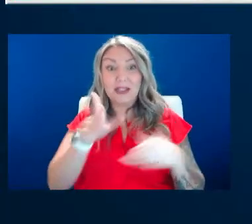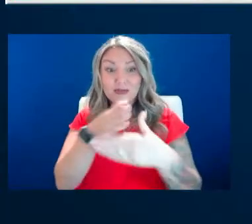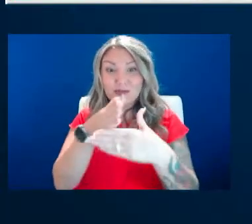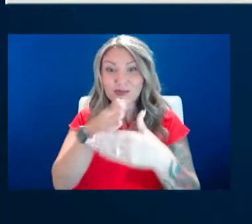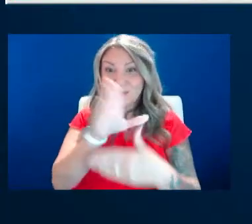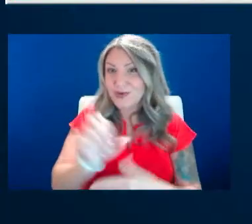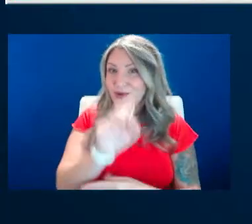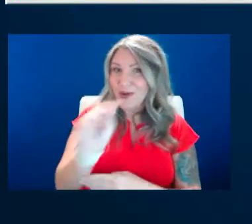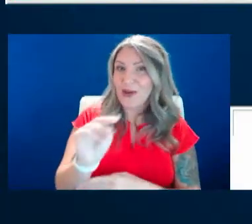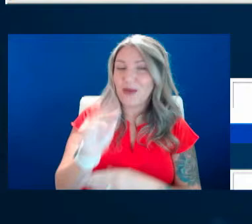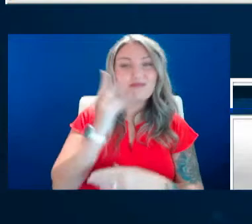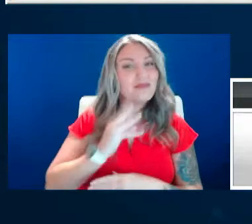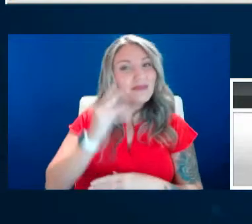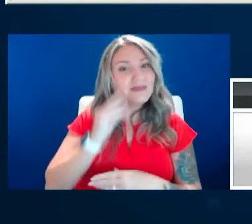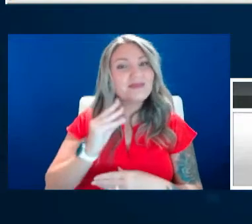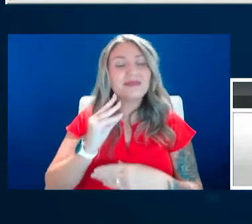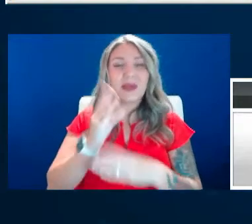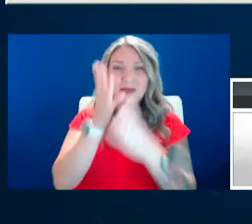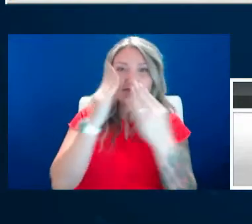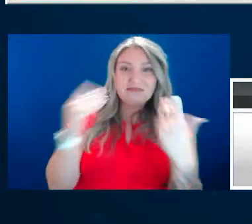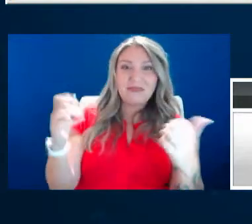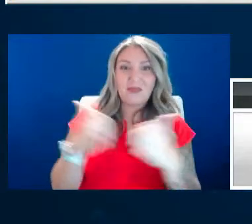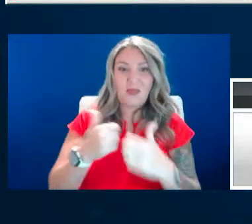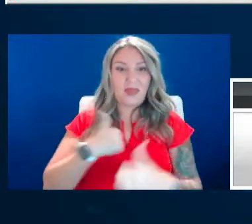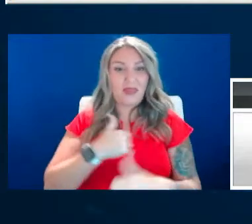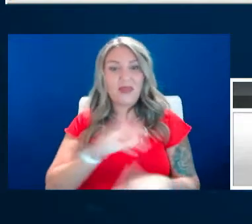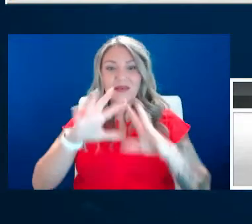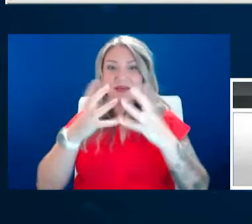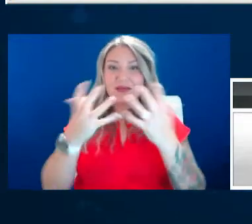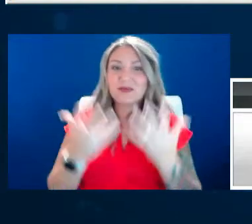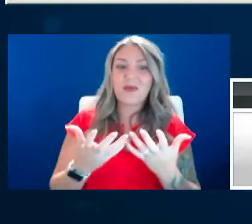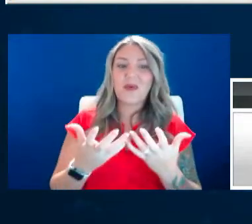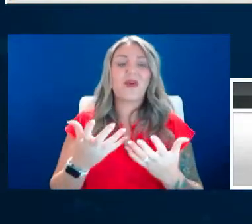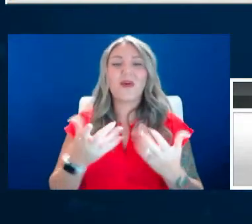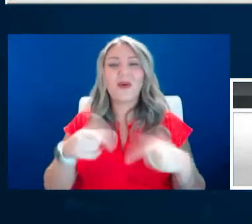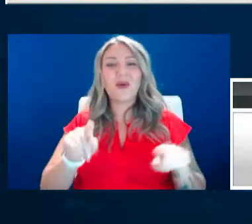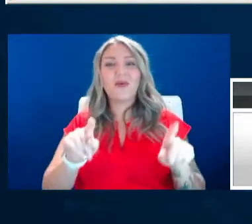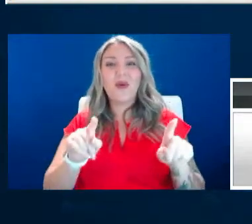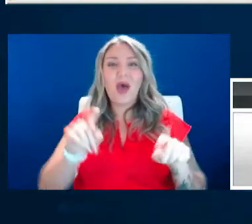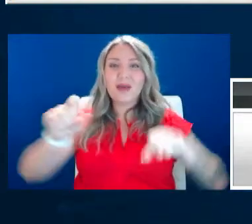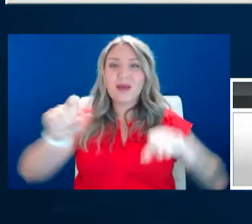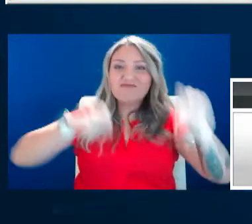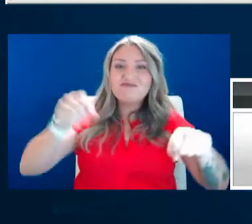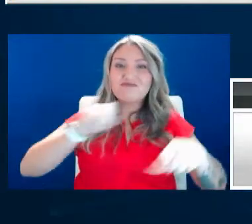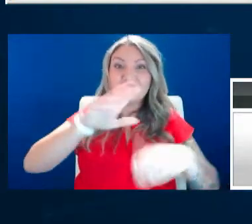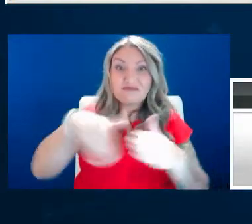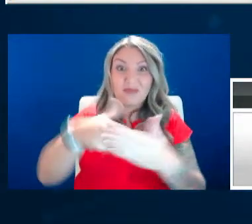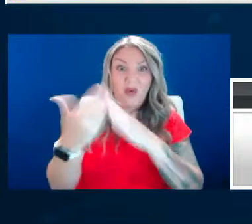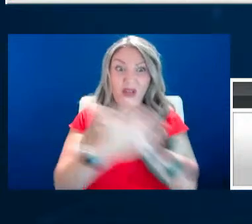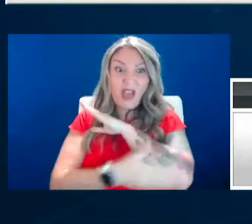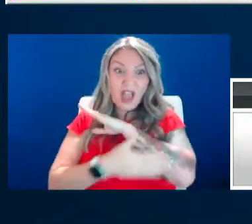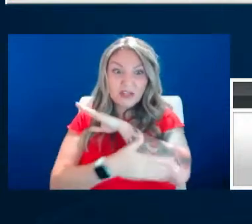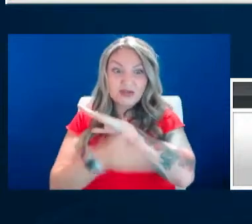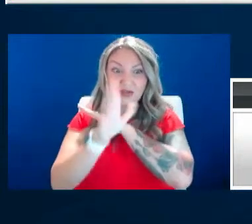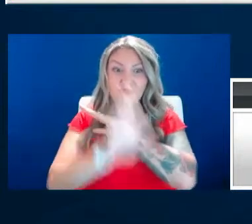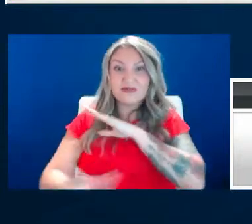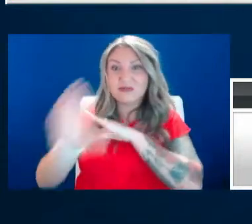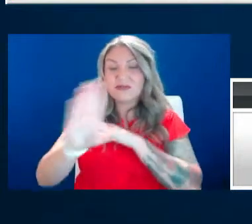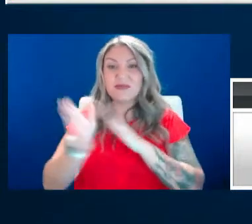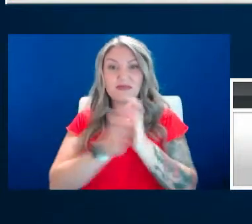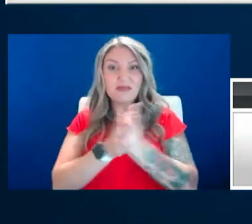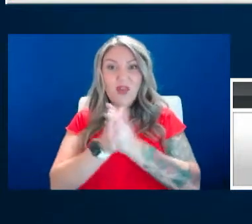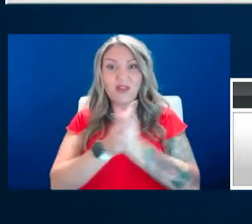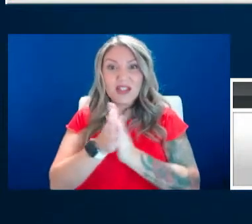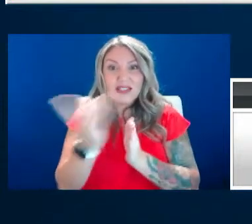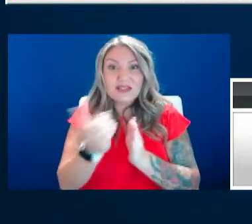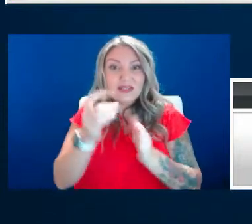with people, with us, with the world as they go across the country, and they're being motivated by someone in their life who's been touched